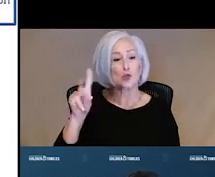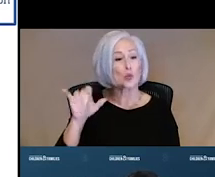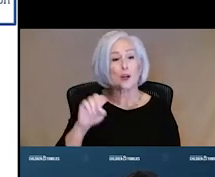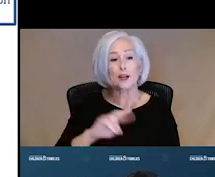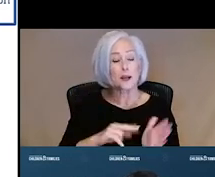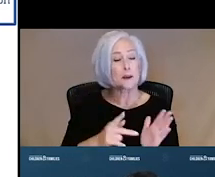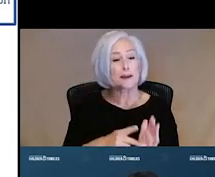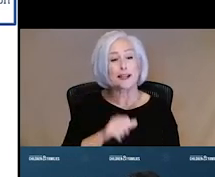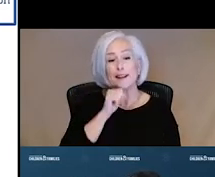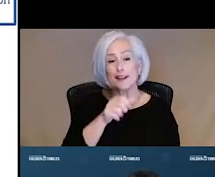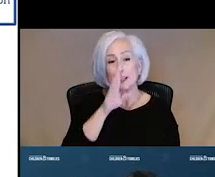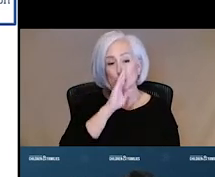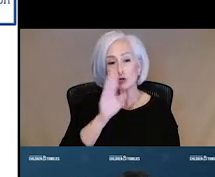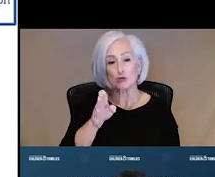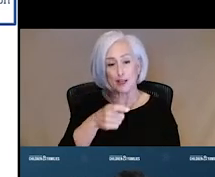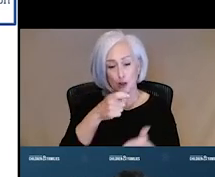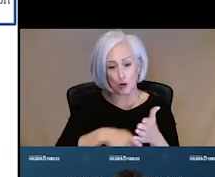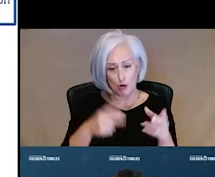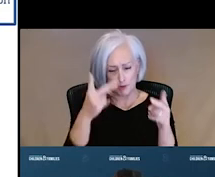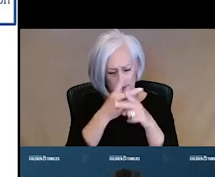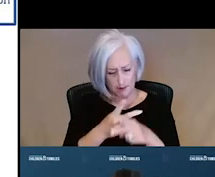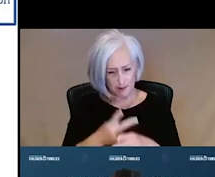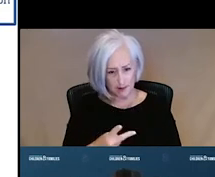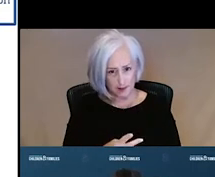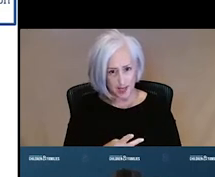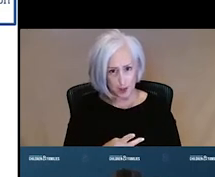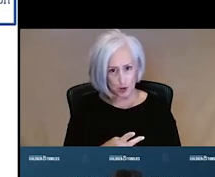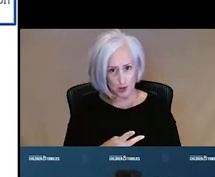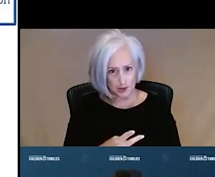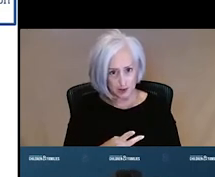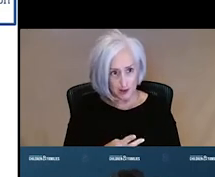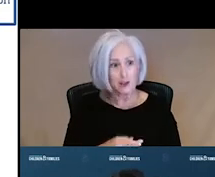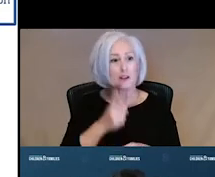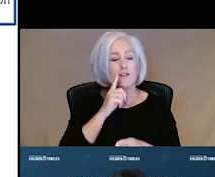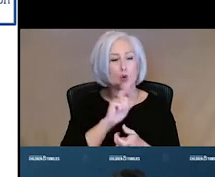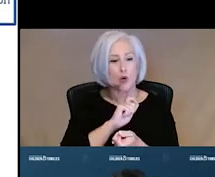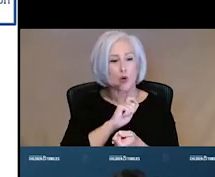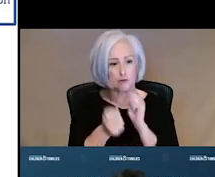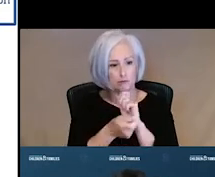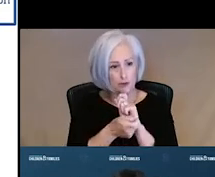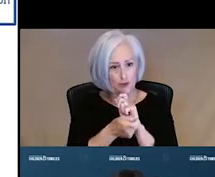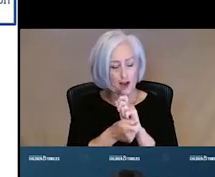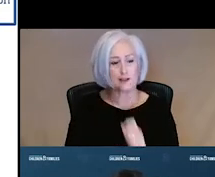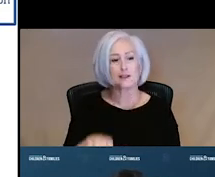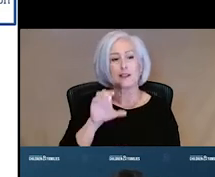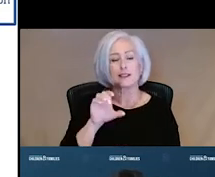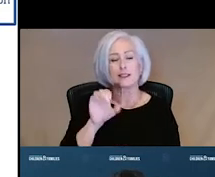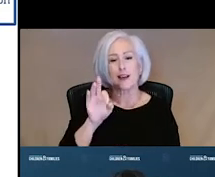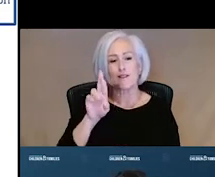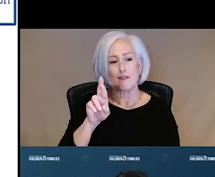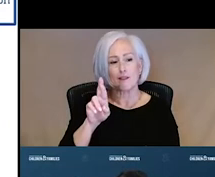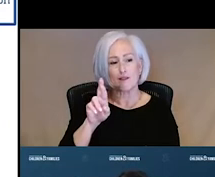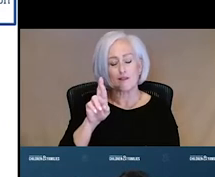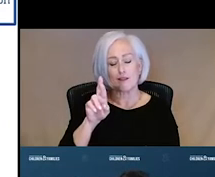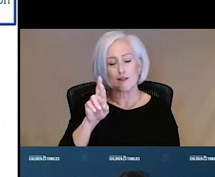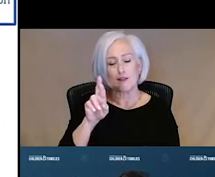cost instrument implemented under the revised 2 CFR 200 and in the 45 CFR Part